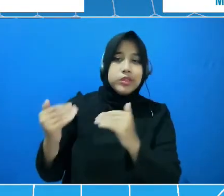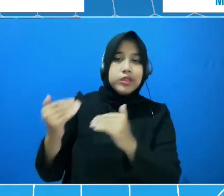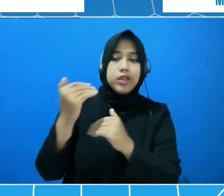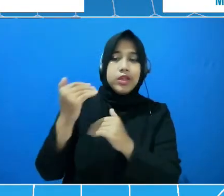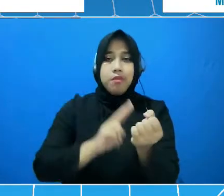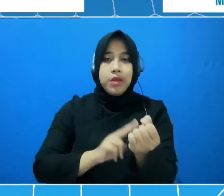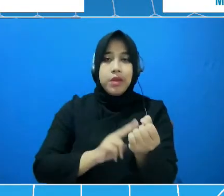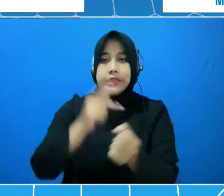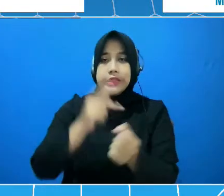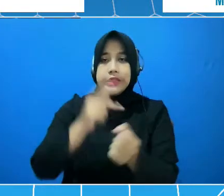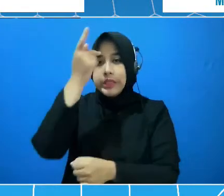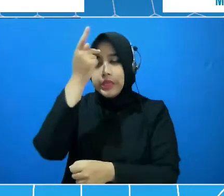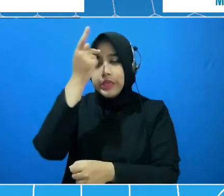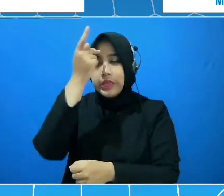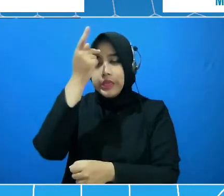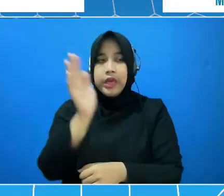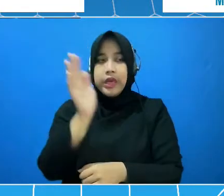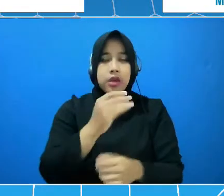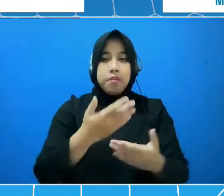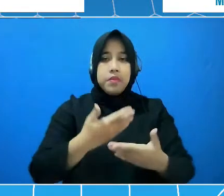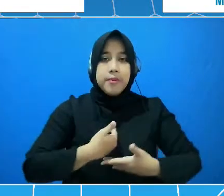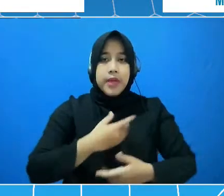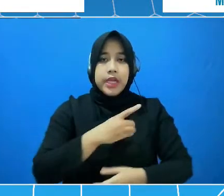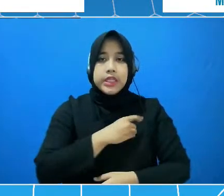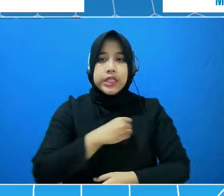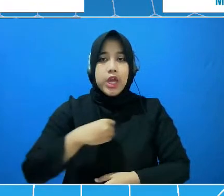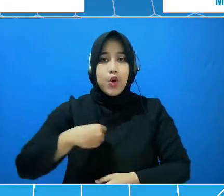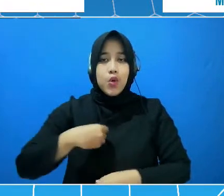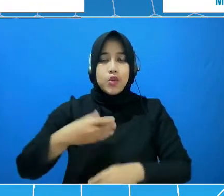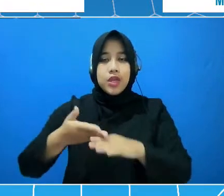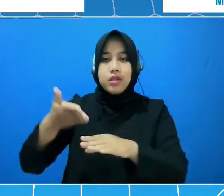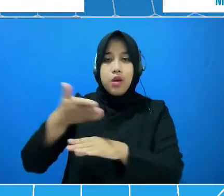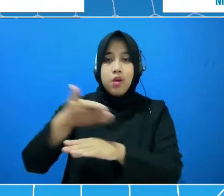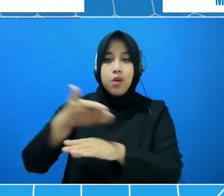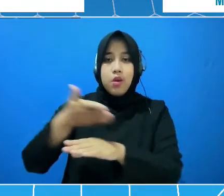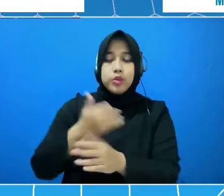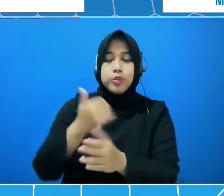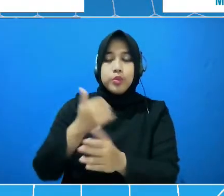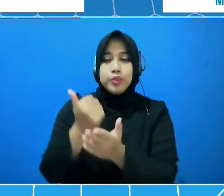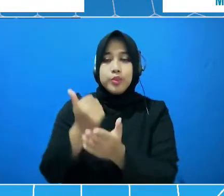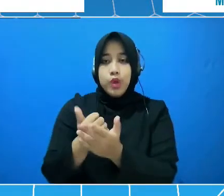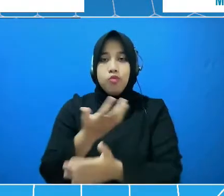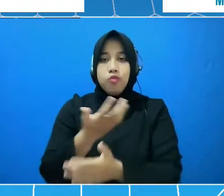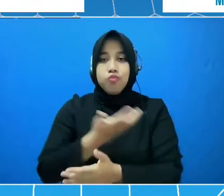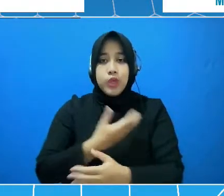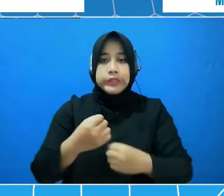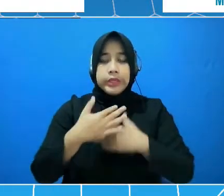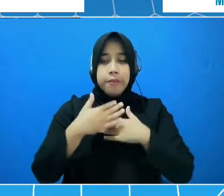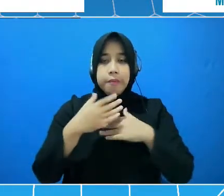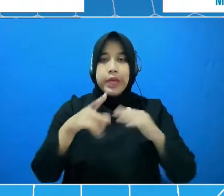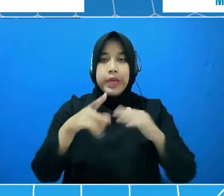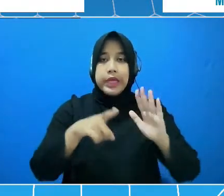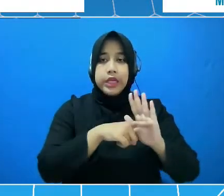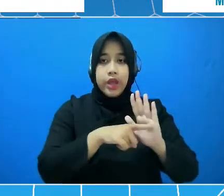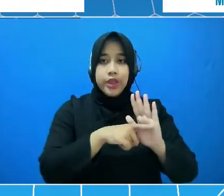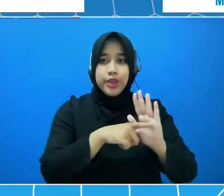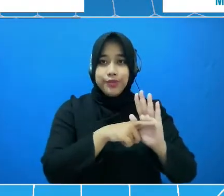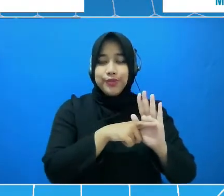stage. And that usually has a very significant negative impact on the progression of the